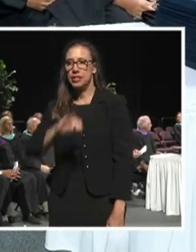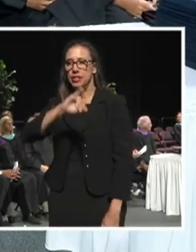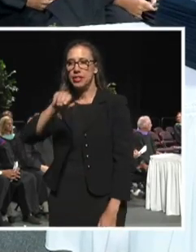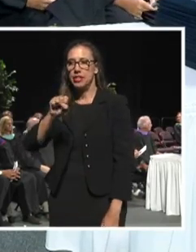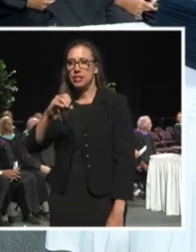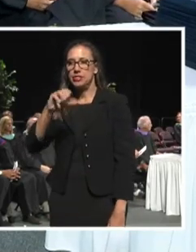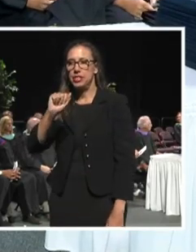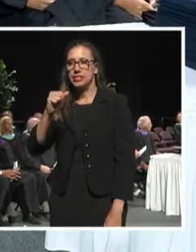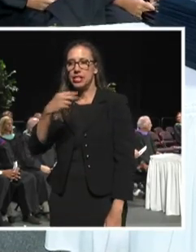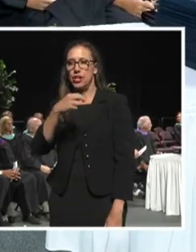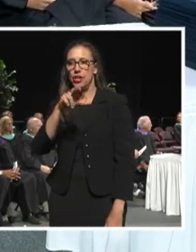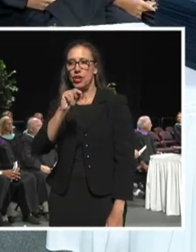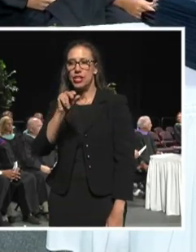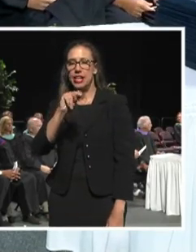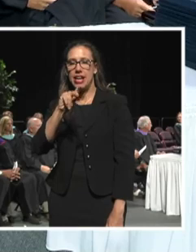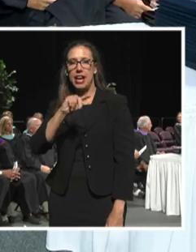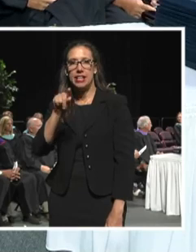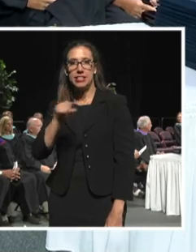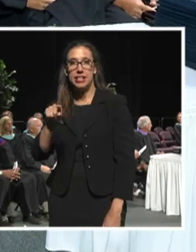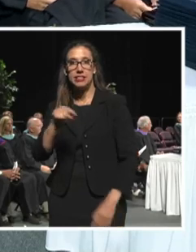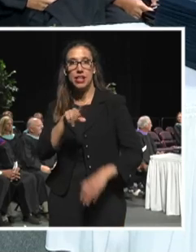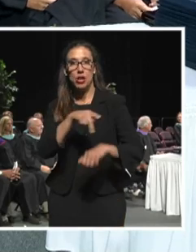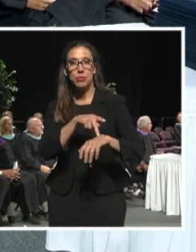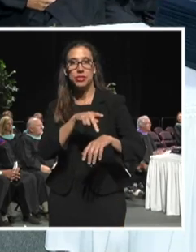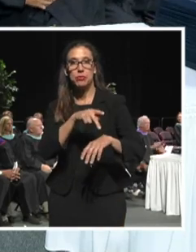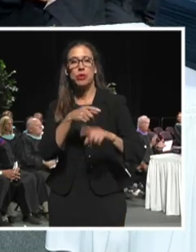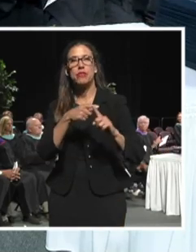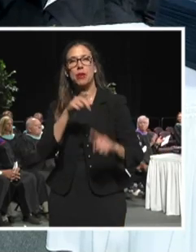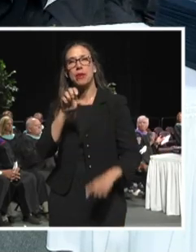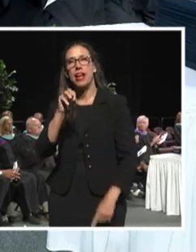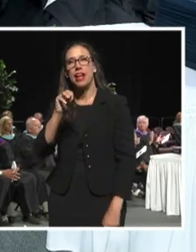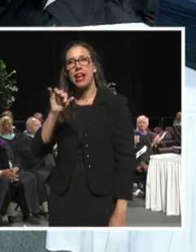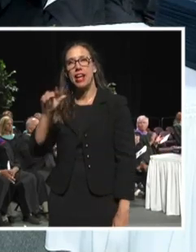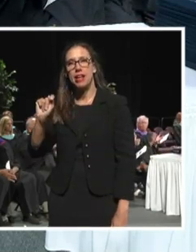Ms. Jessica Hernandez, principal, Emmett Elementary.